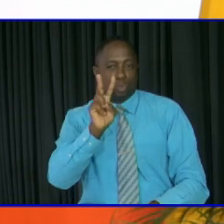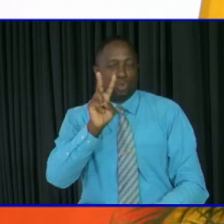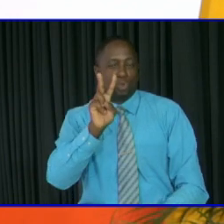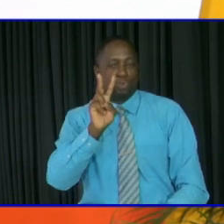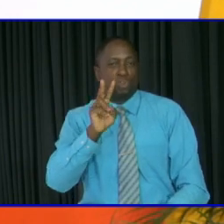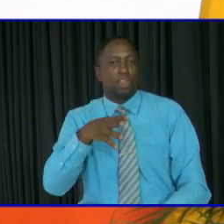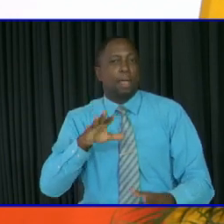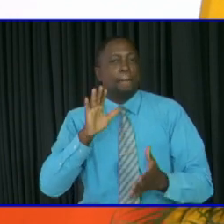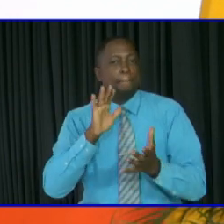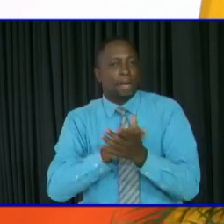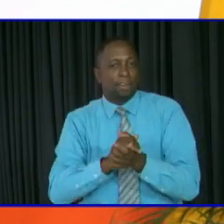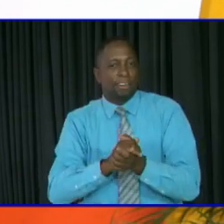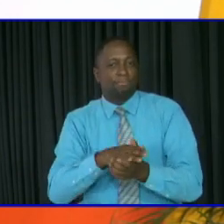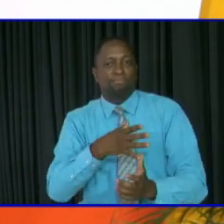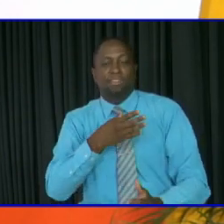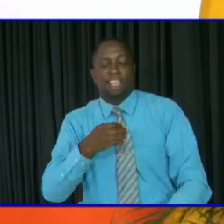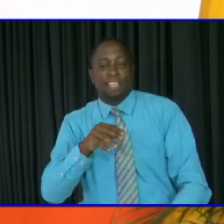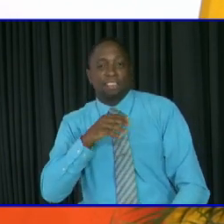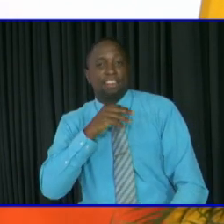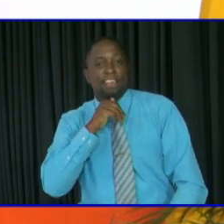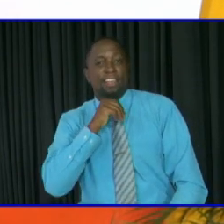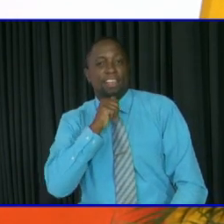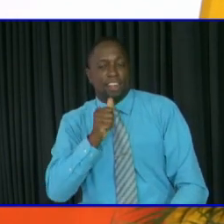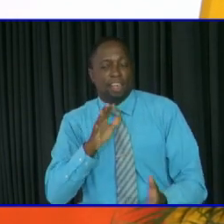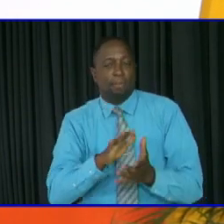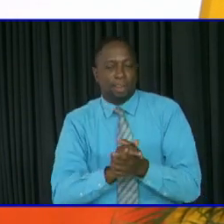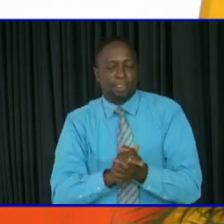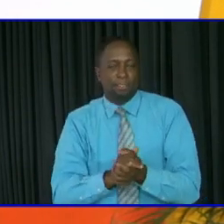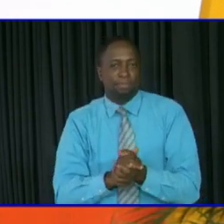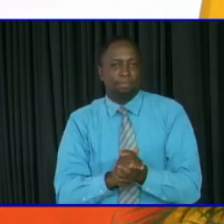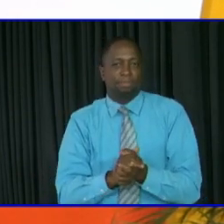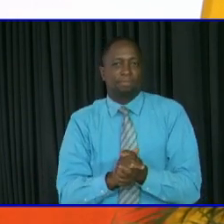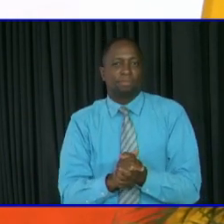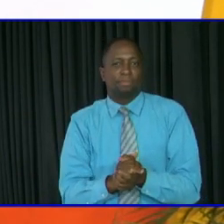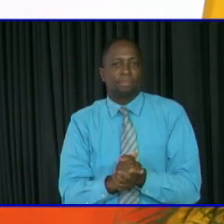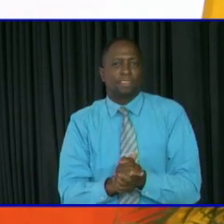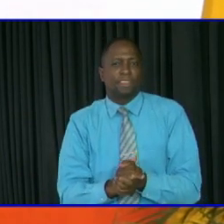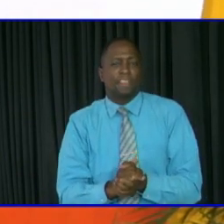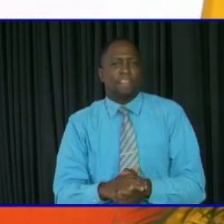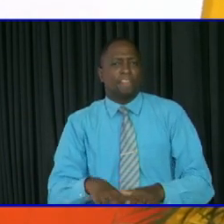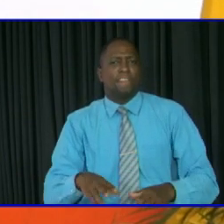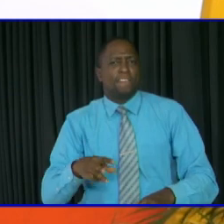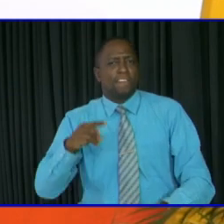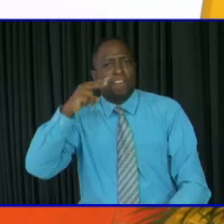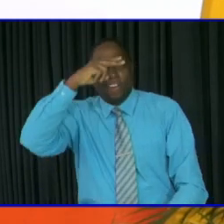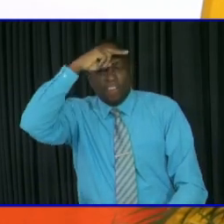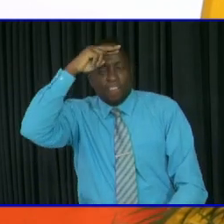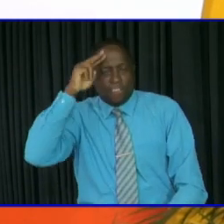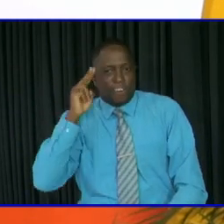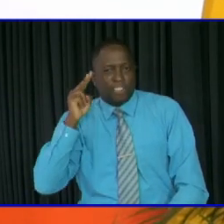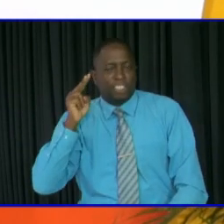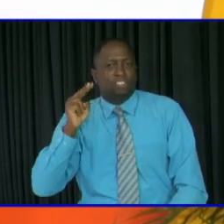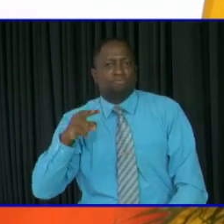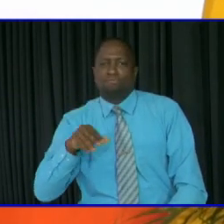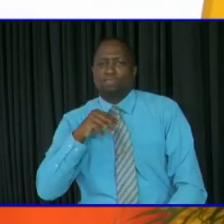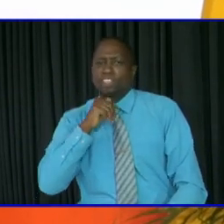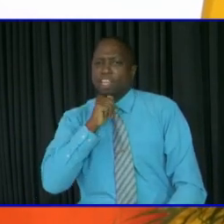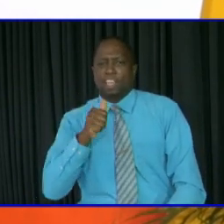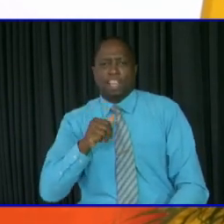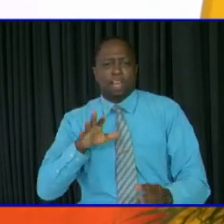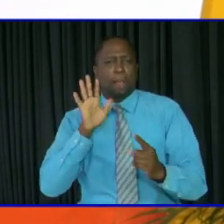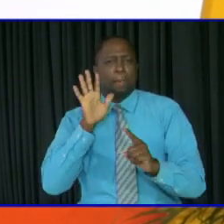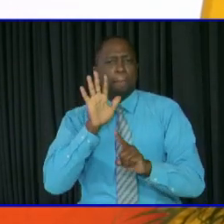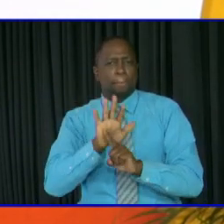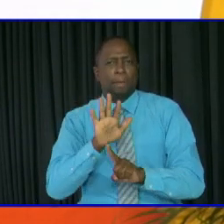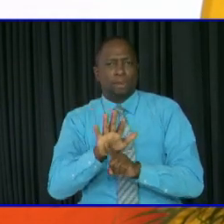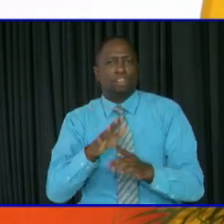even as I consider the fact that virginity is not popular in our day, it doesn't mean that